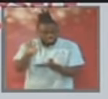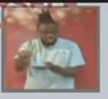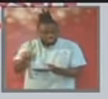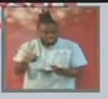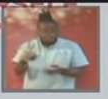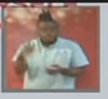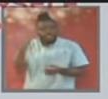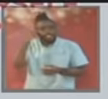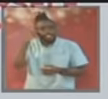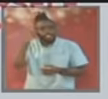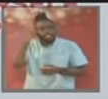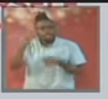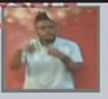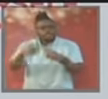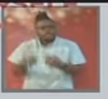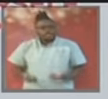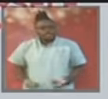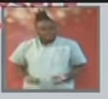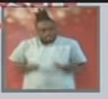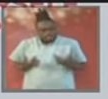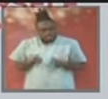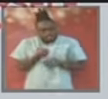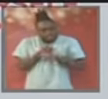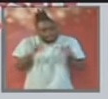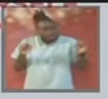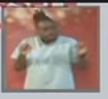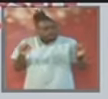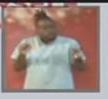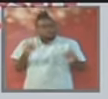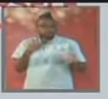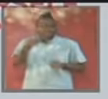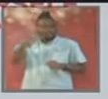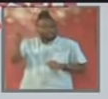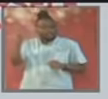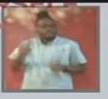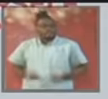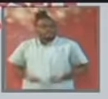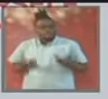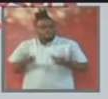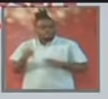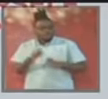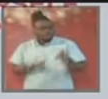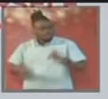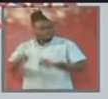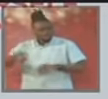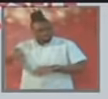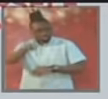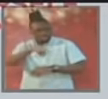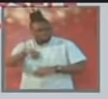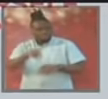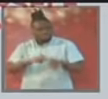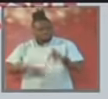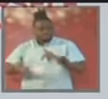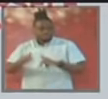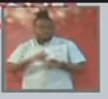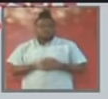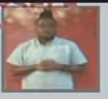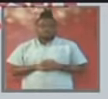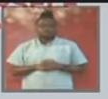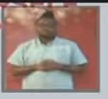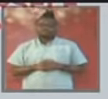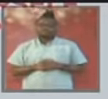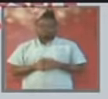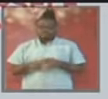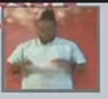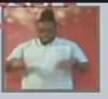saves, but the quality of life for survivors of polio who don't have the lower limb paralysis